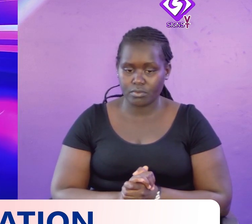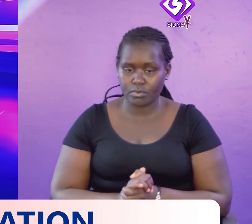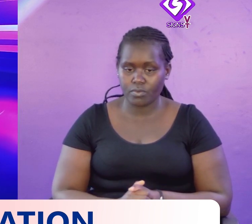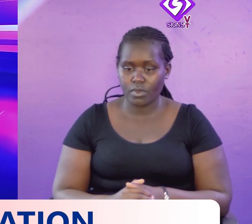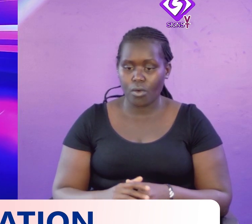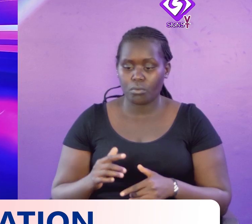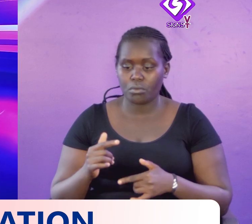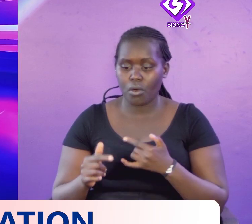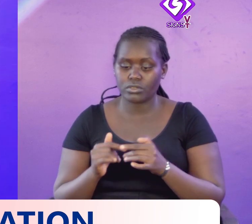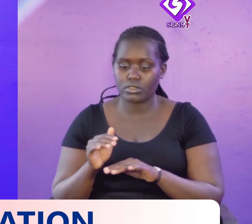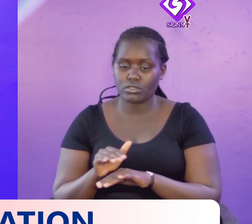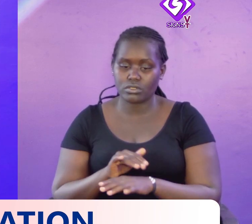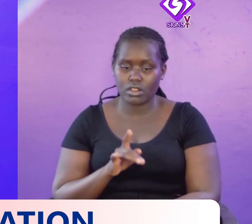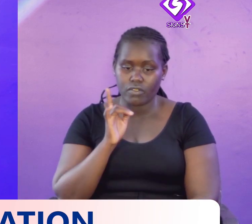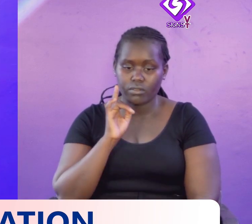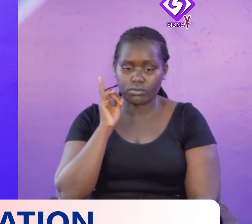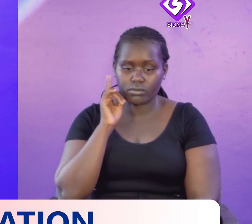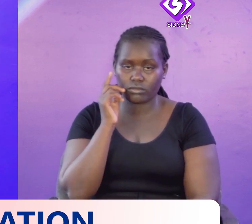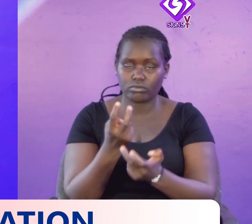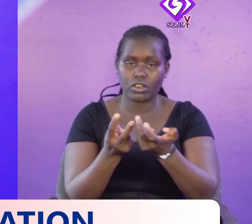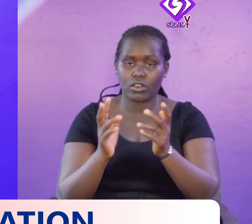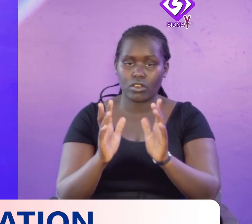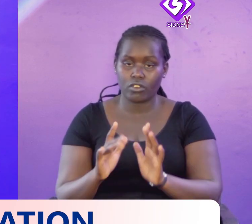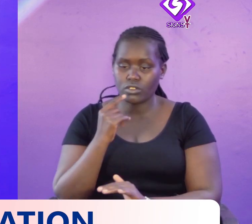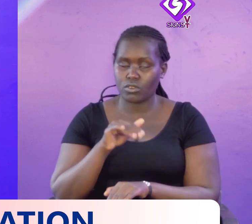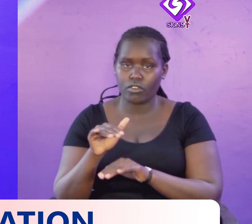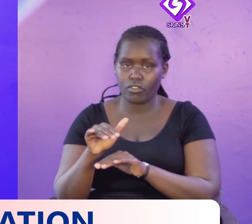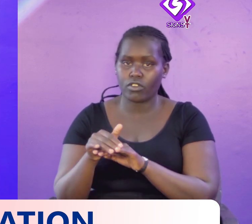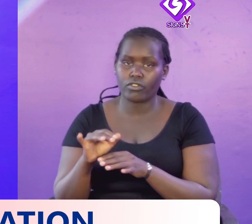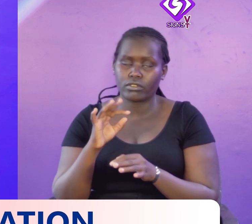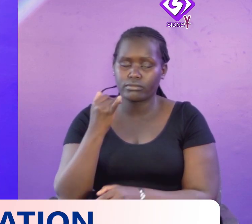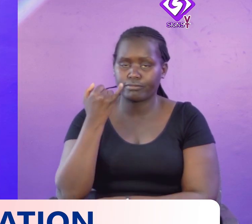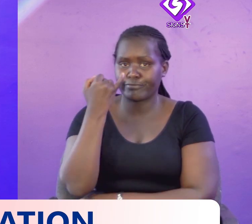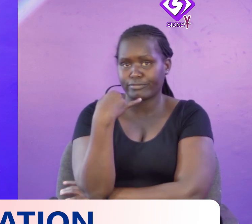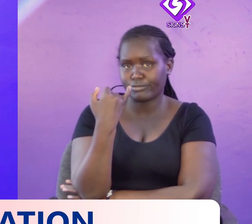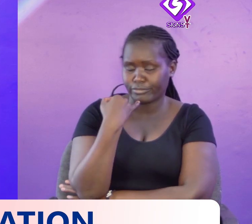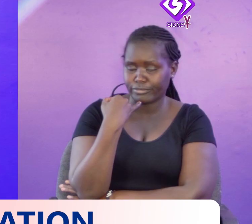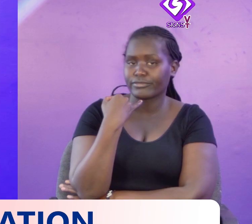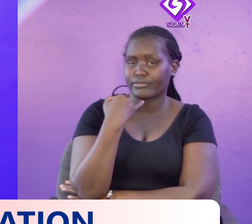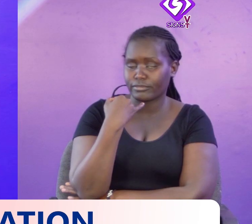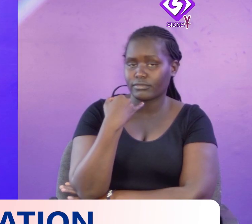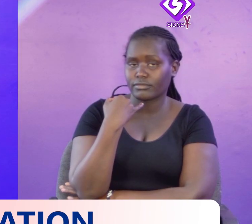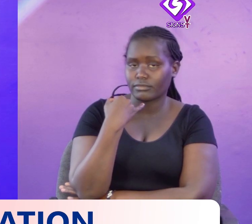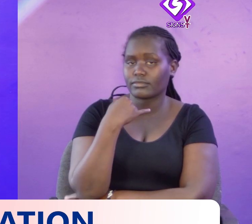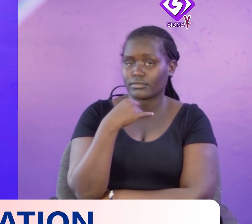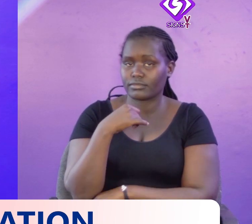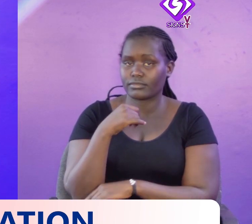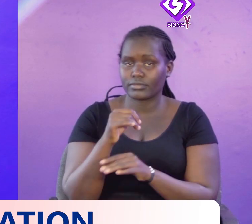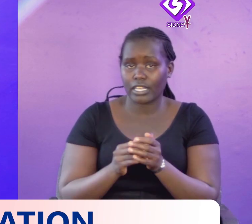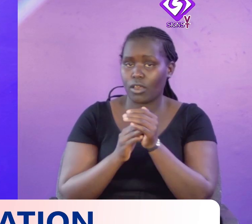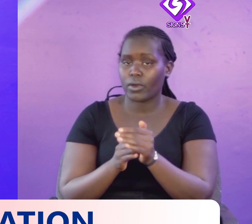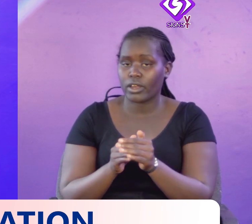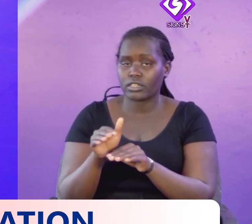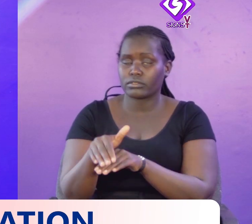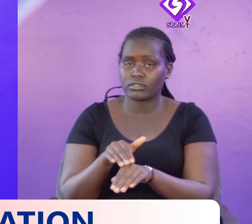pole for our deaf viewers to follow. Irene Chebiwot, nitakupeleka